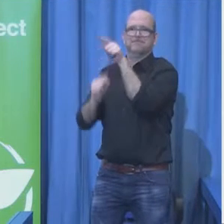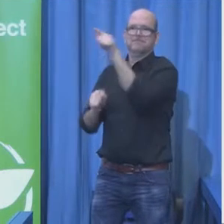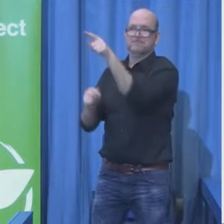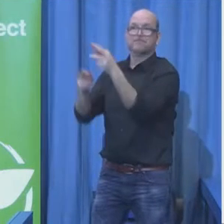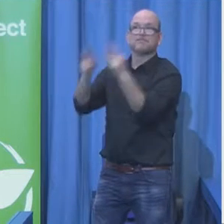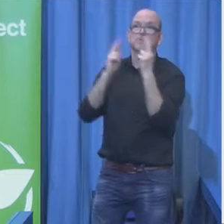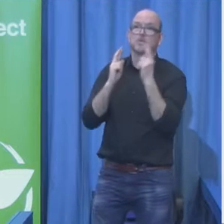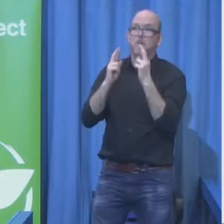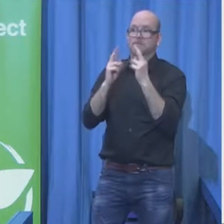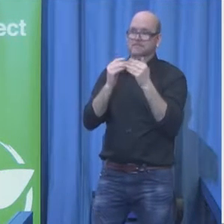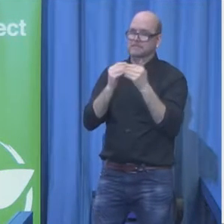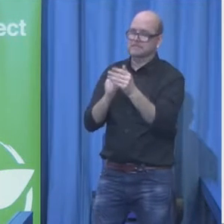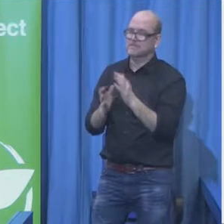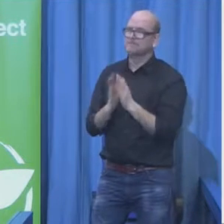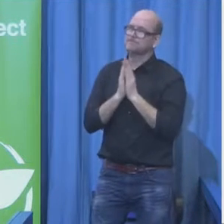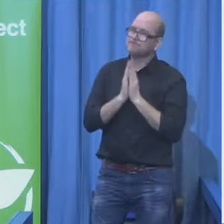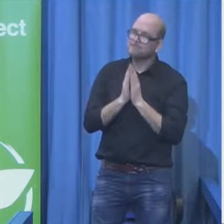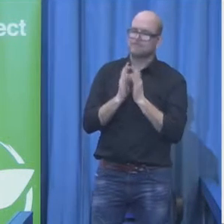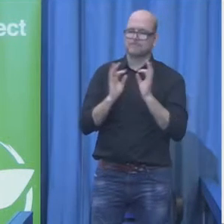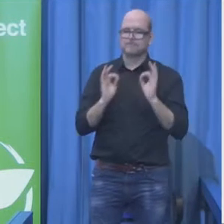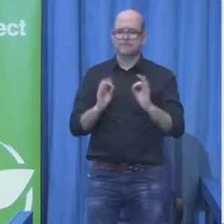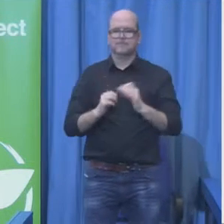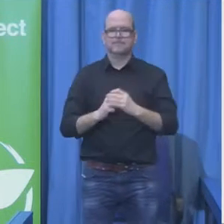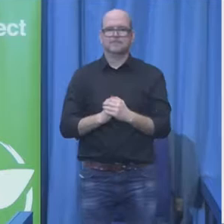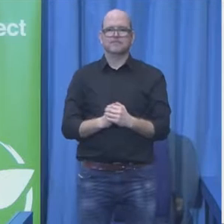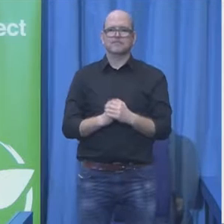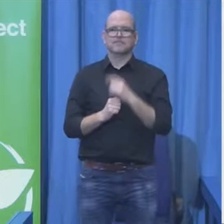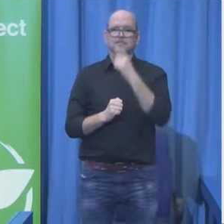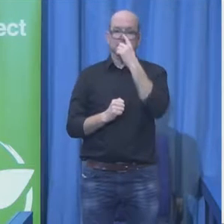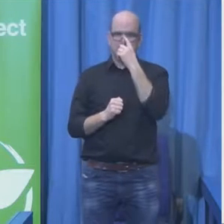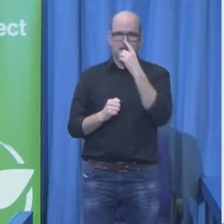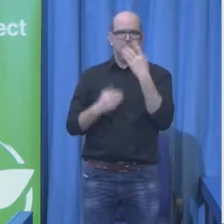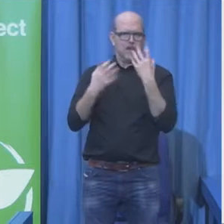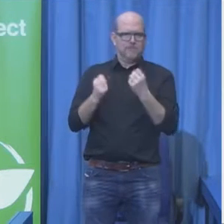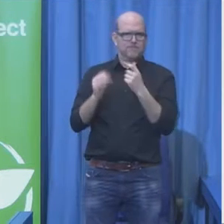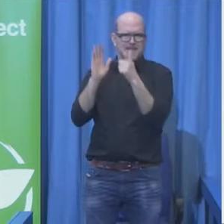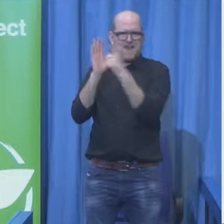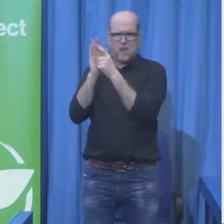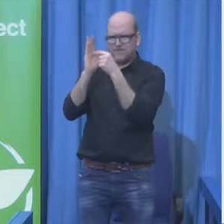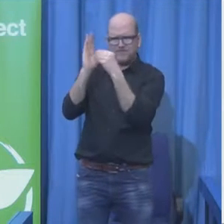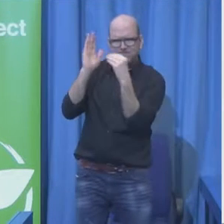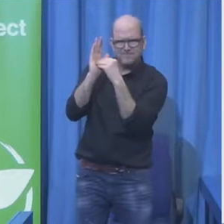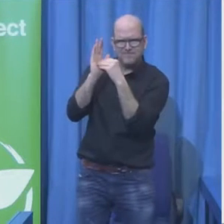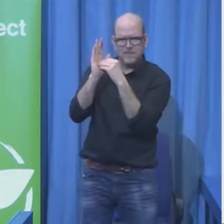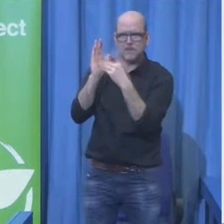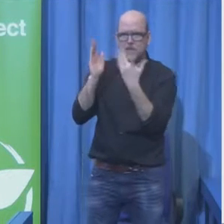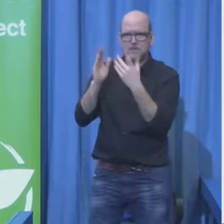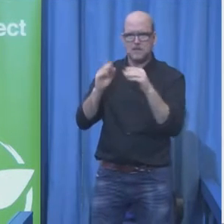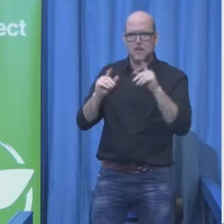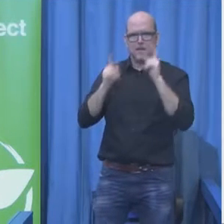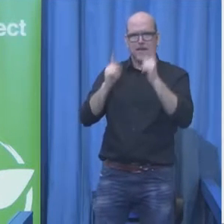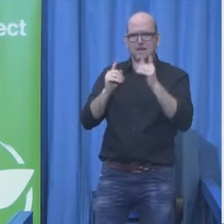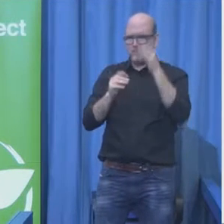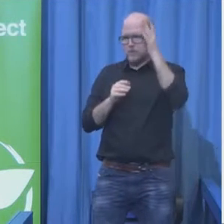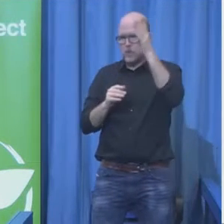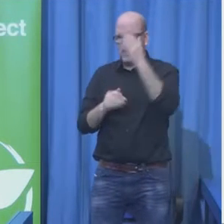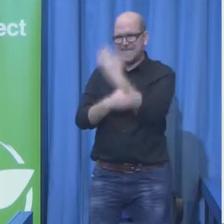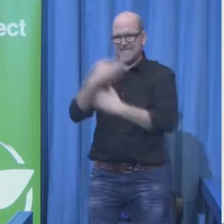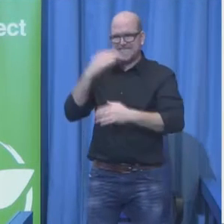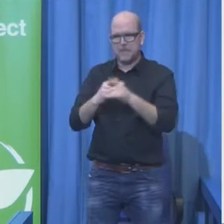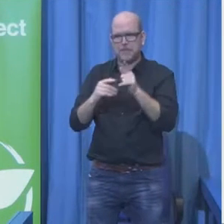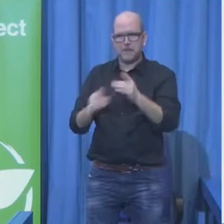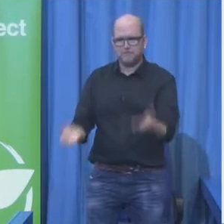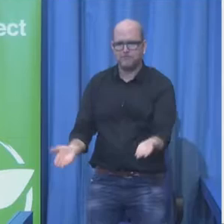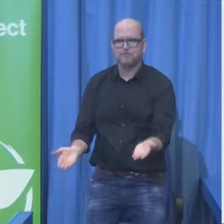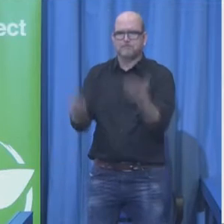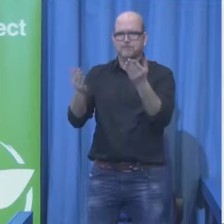There is a big emphasis on education in the law, schools to make all schools or as many schools as possible to make them